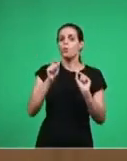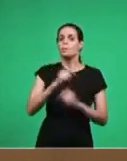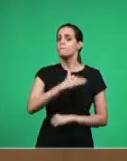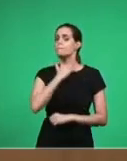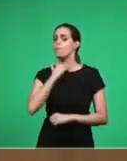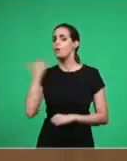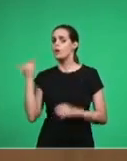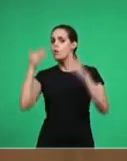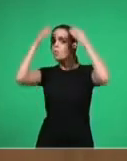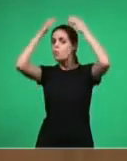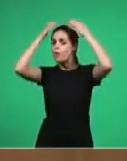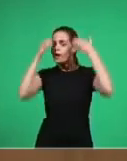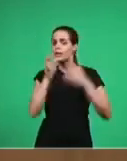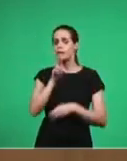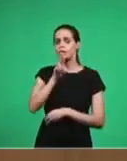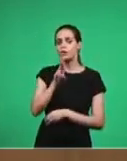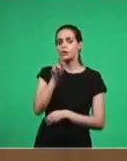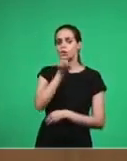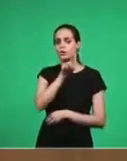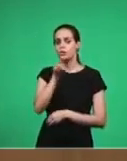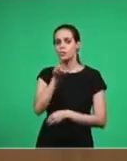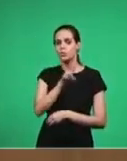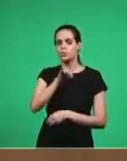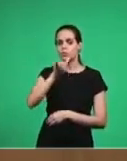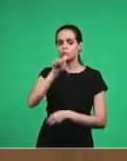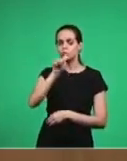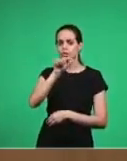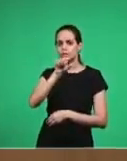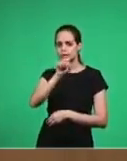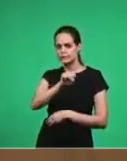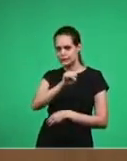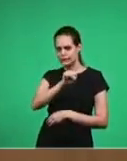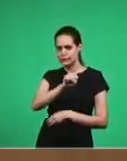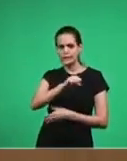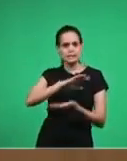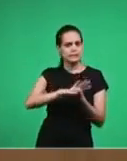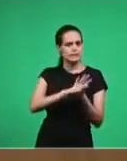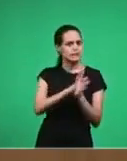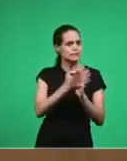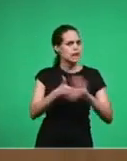Because when it speaks of the death of King Uzziah,